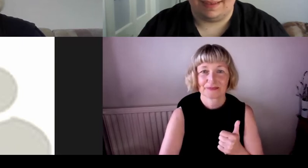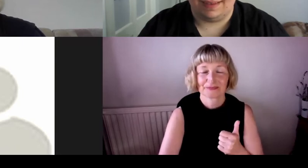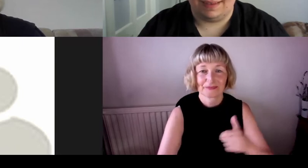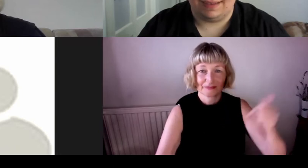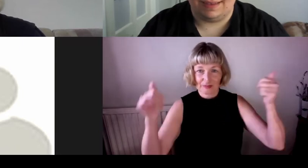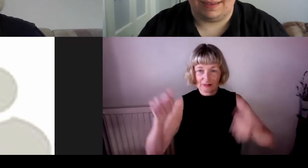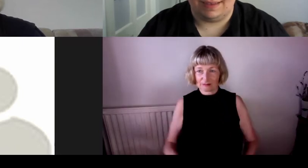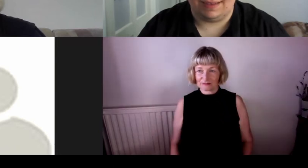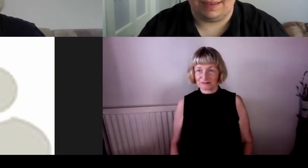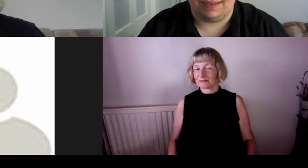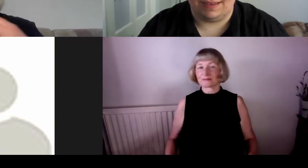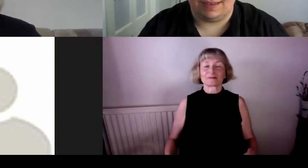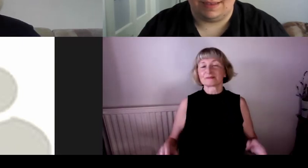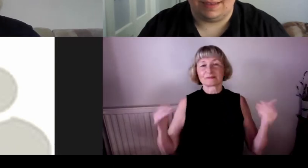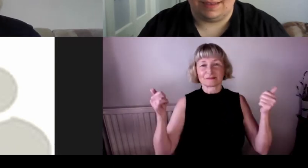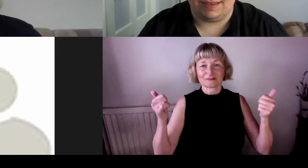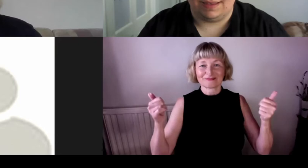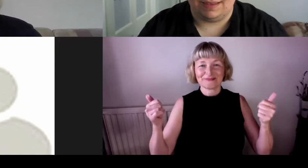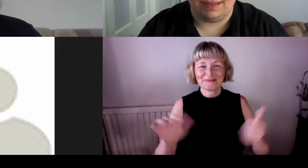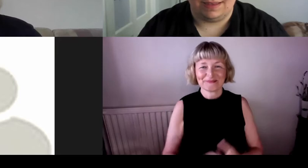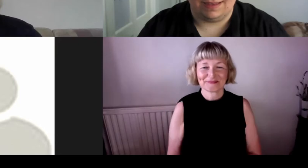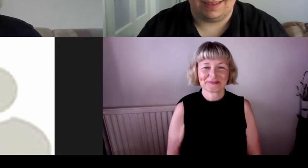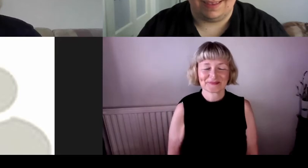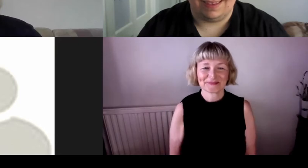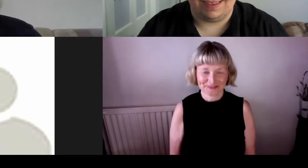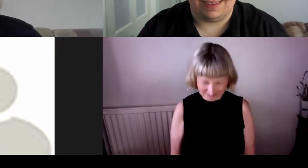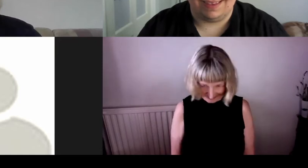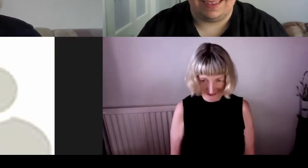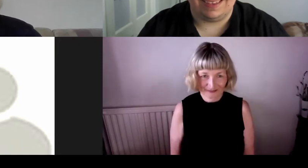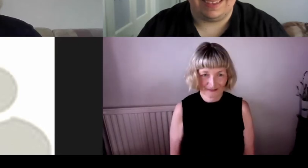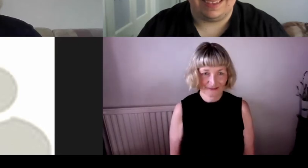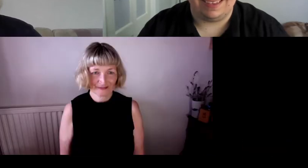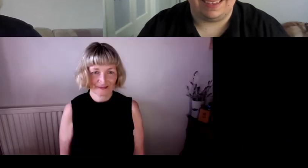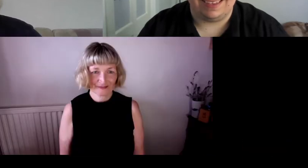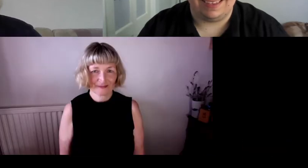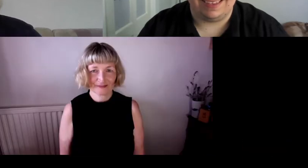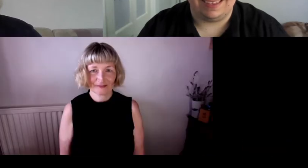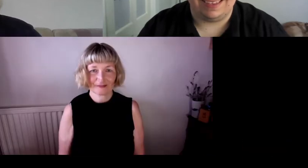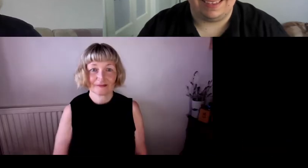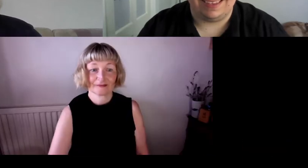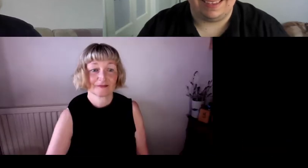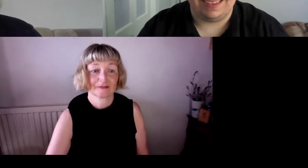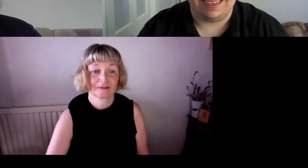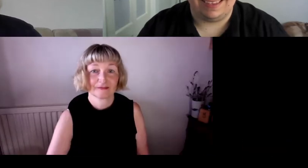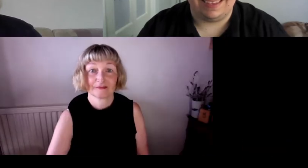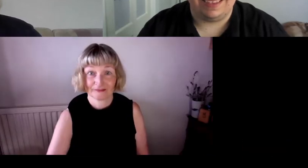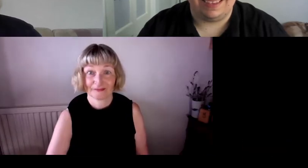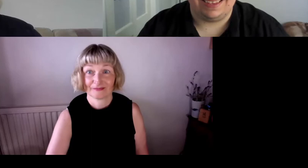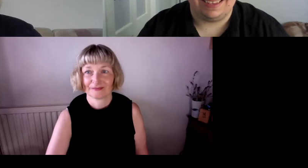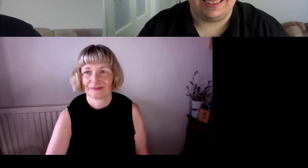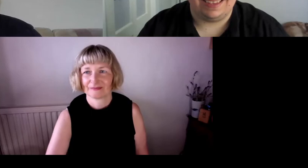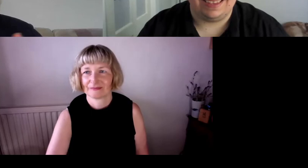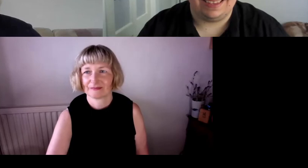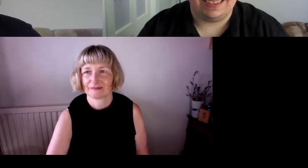BSL video had gone off. So I think we're just doing okay. This. Yep. Okay. Wait, we come back. Let me know. Okay, we're ready. Okay.